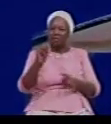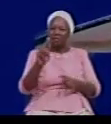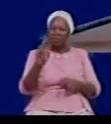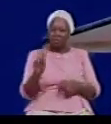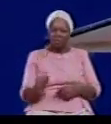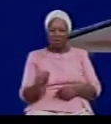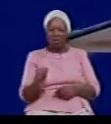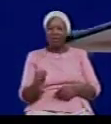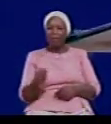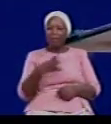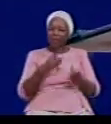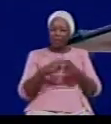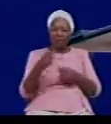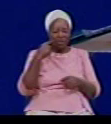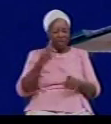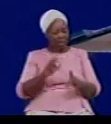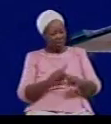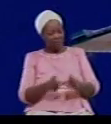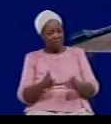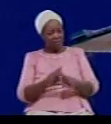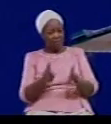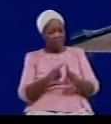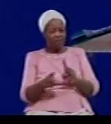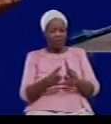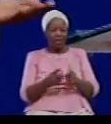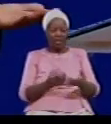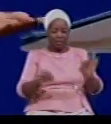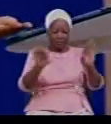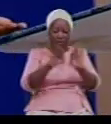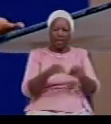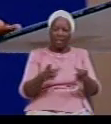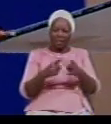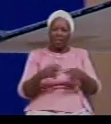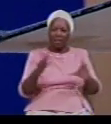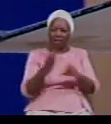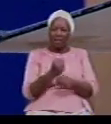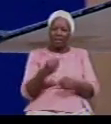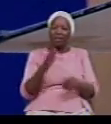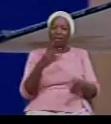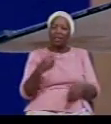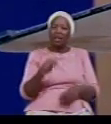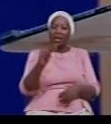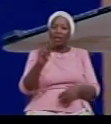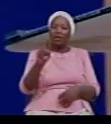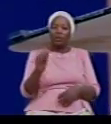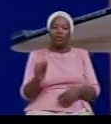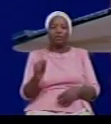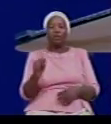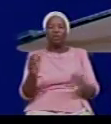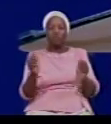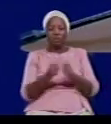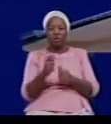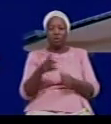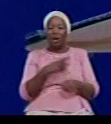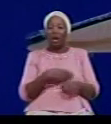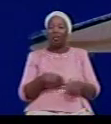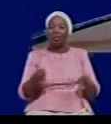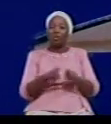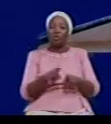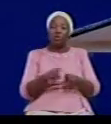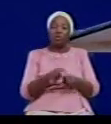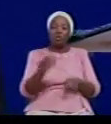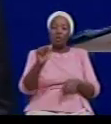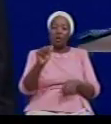you will see their various values. And it says take the nuts as well as almonds. You see,